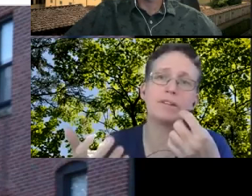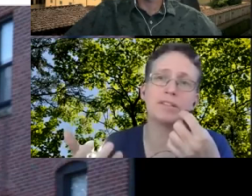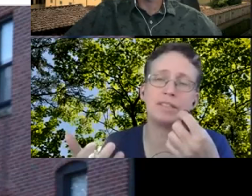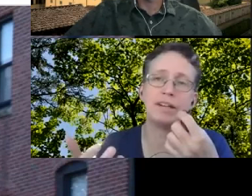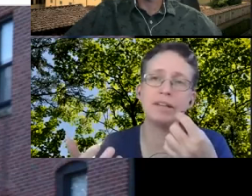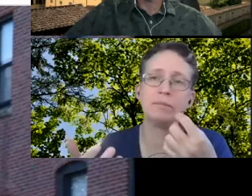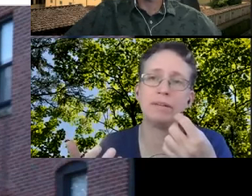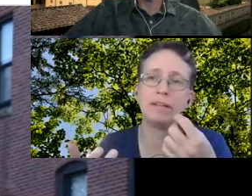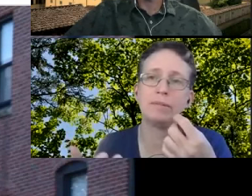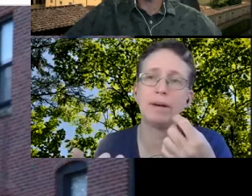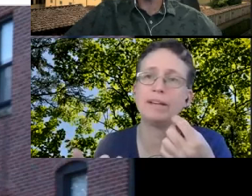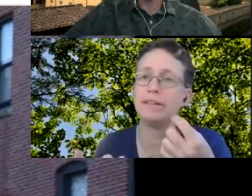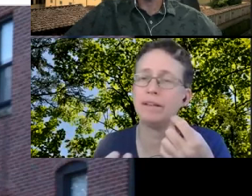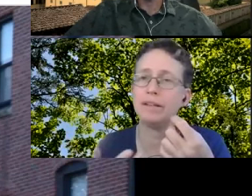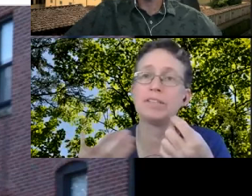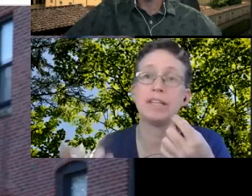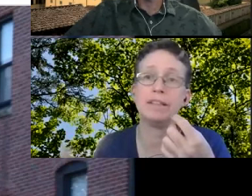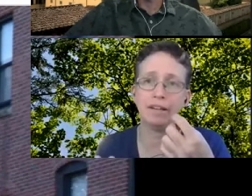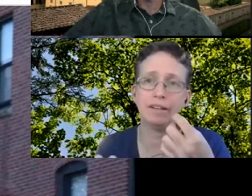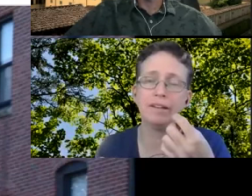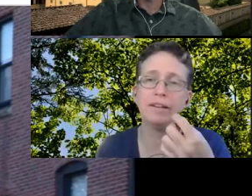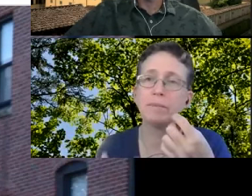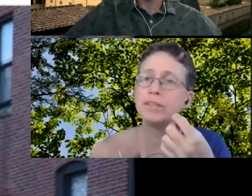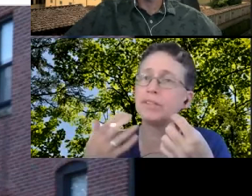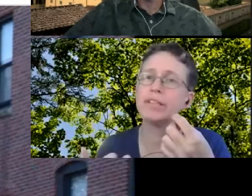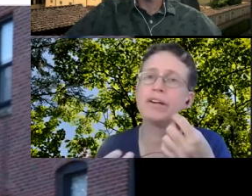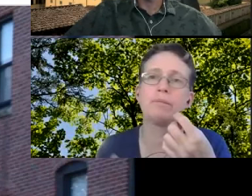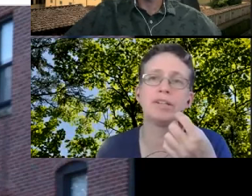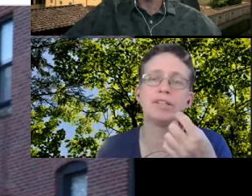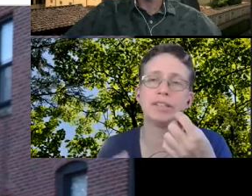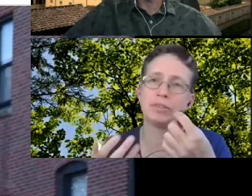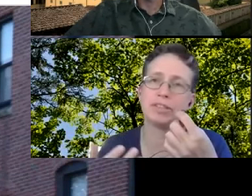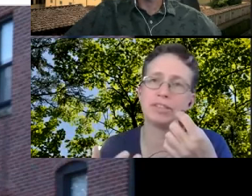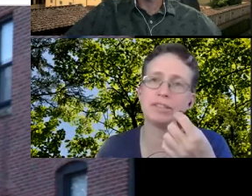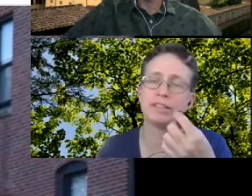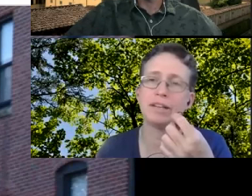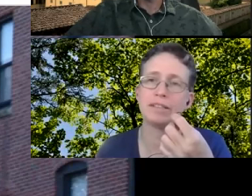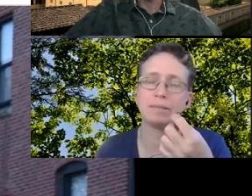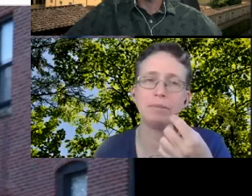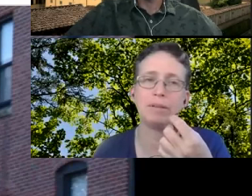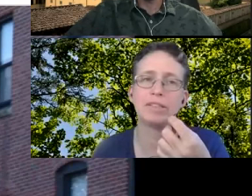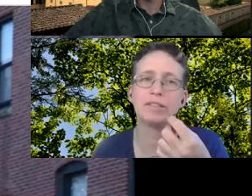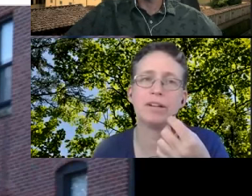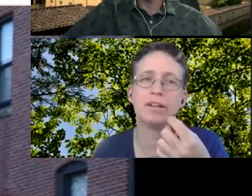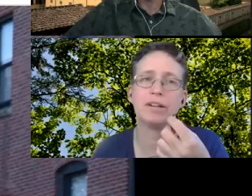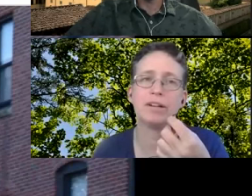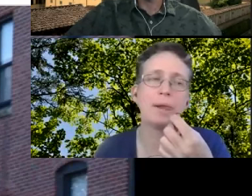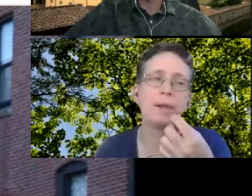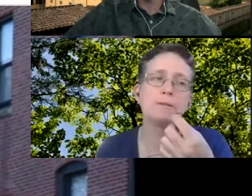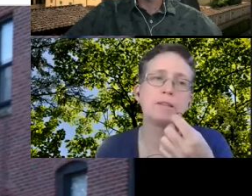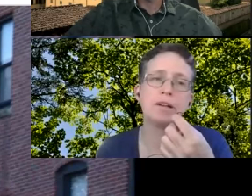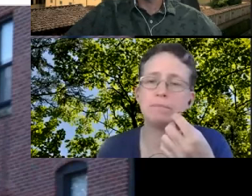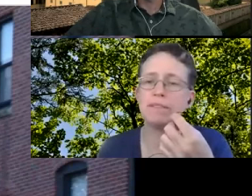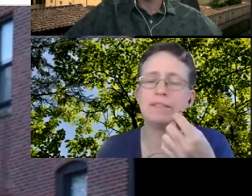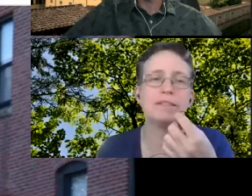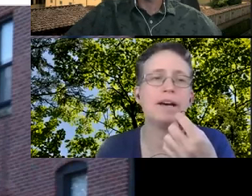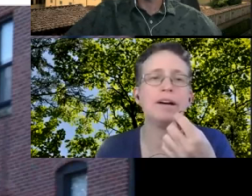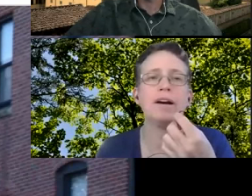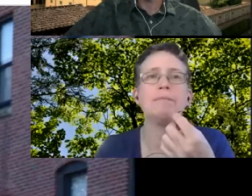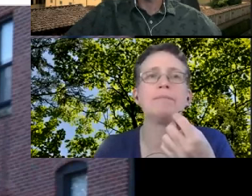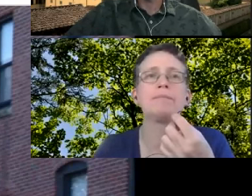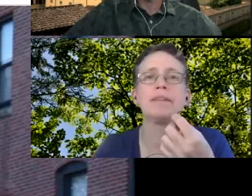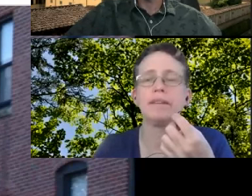more diversity there than we might initially think. But there certainly are winners and losers, as some people like to call them. So there are species